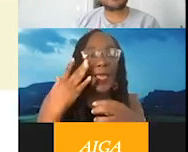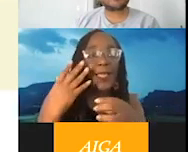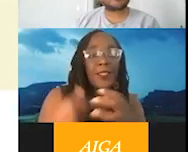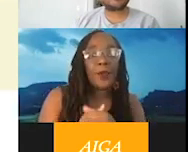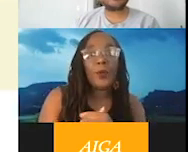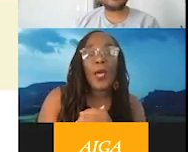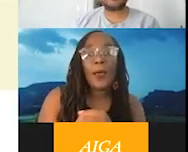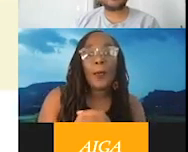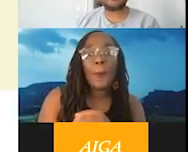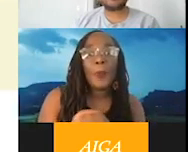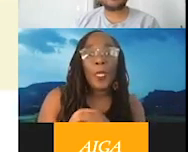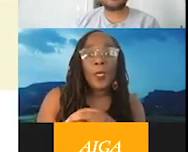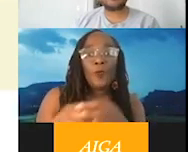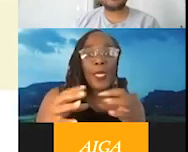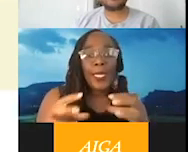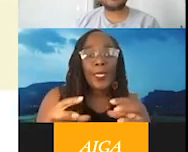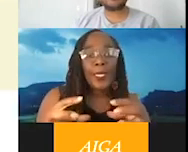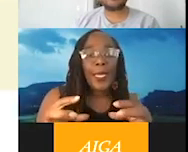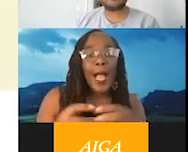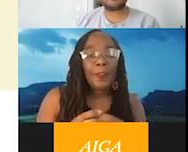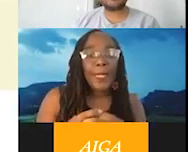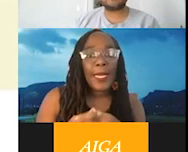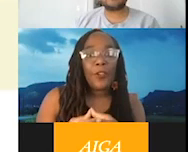that. And so really the